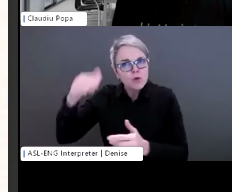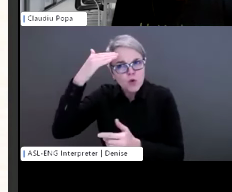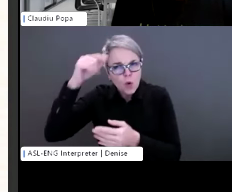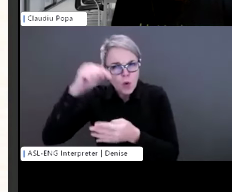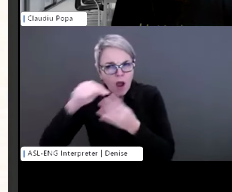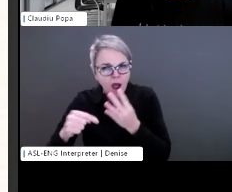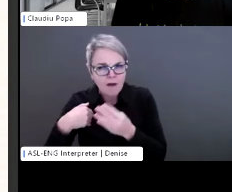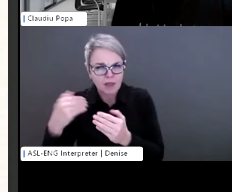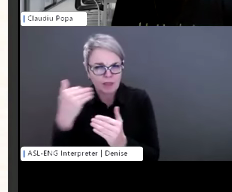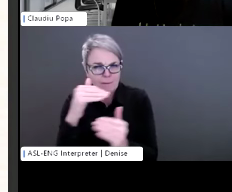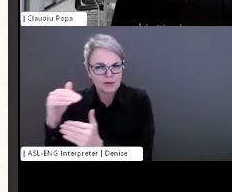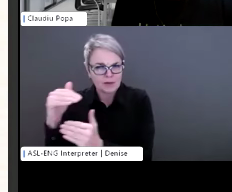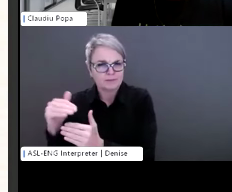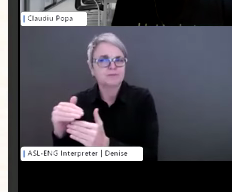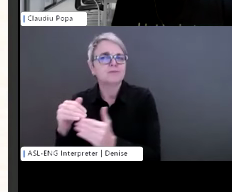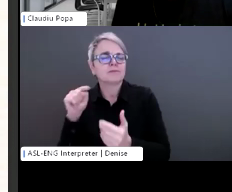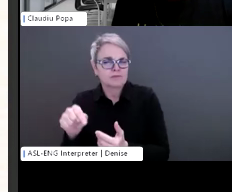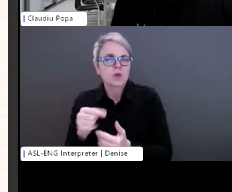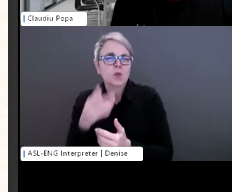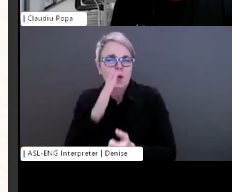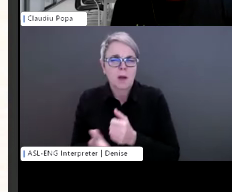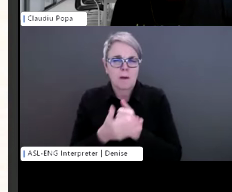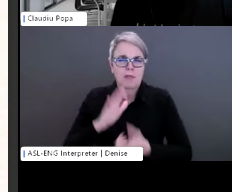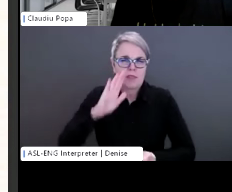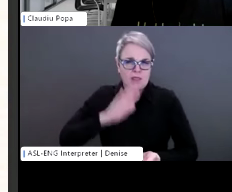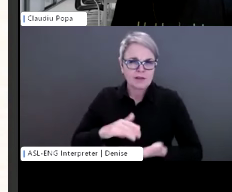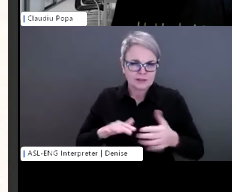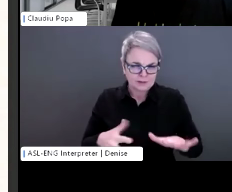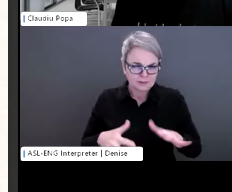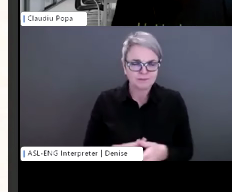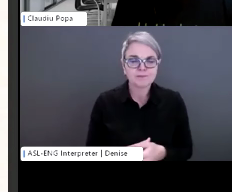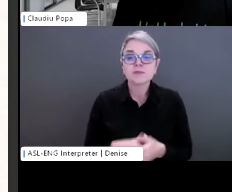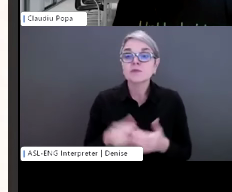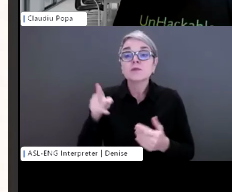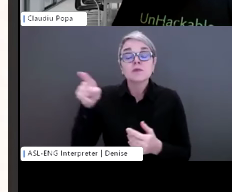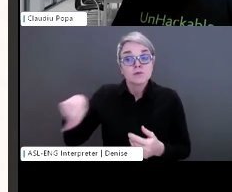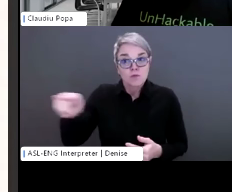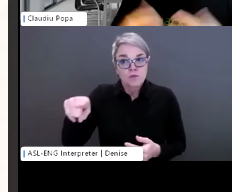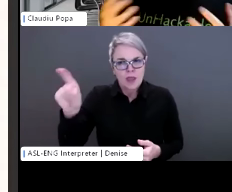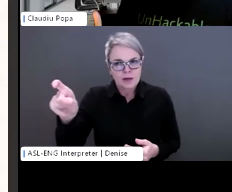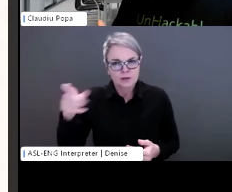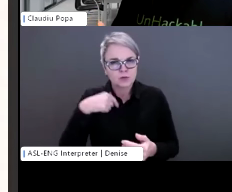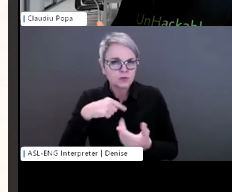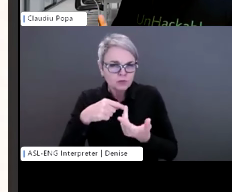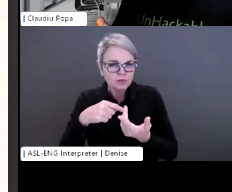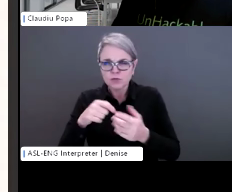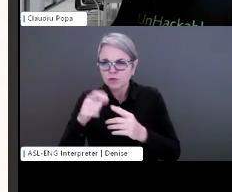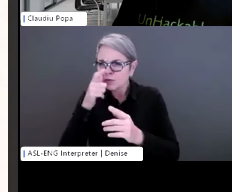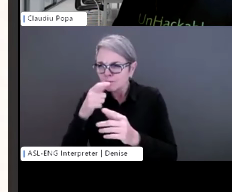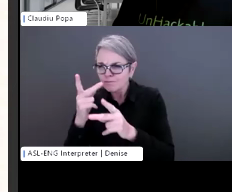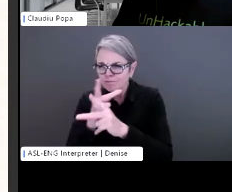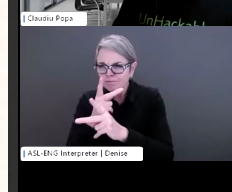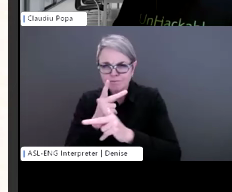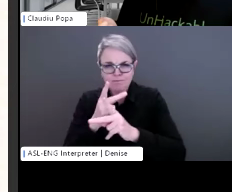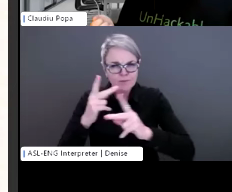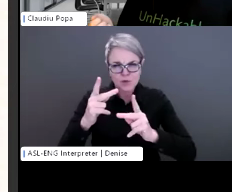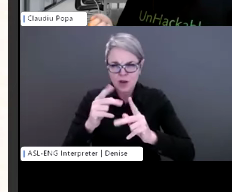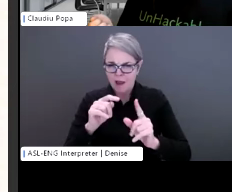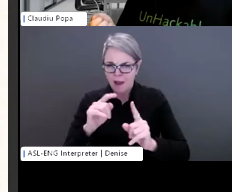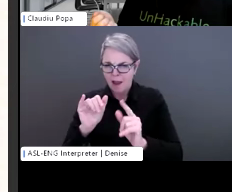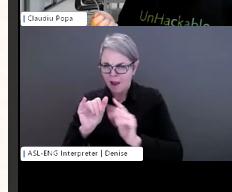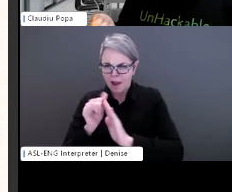who's the audience? How do we target people? And this is where people fall into a couple of buckets. Either